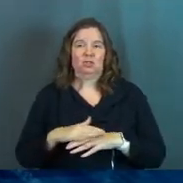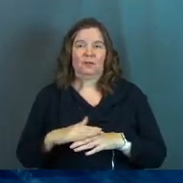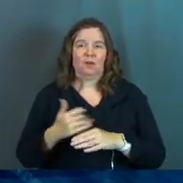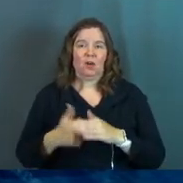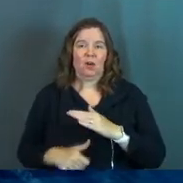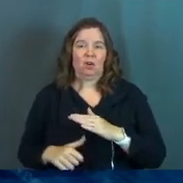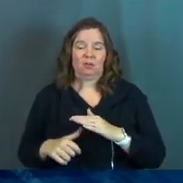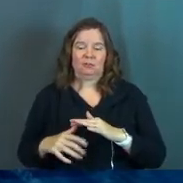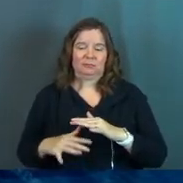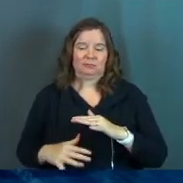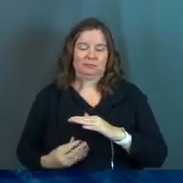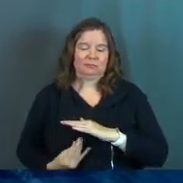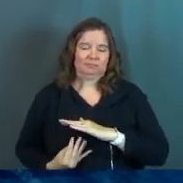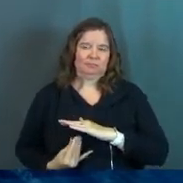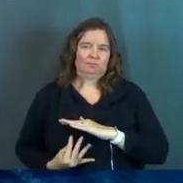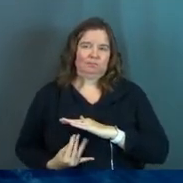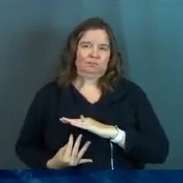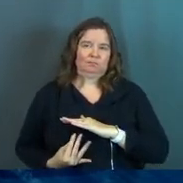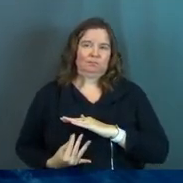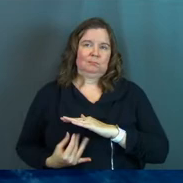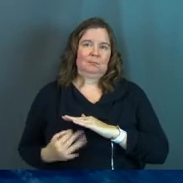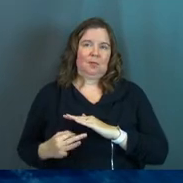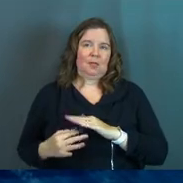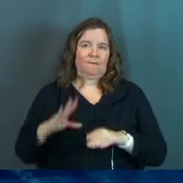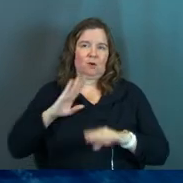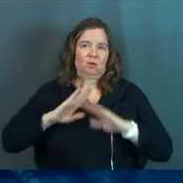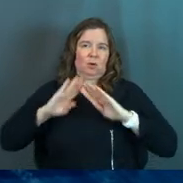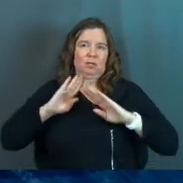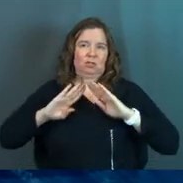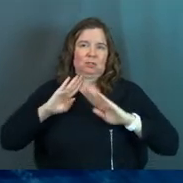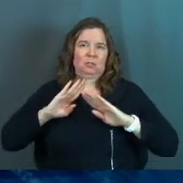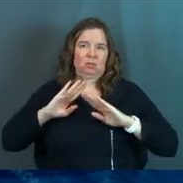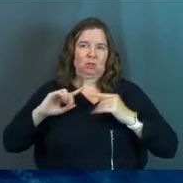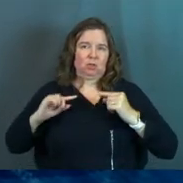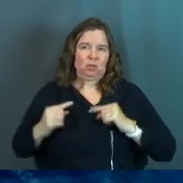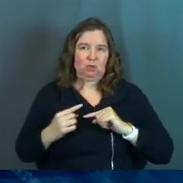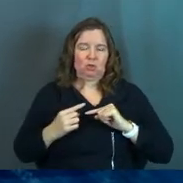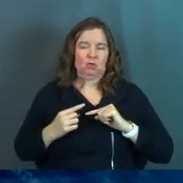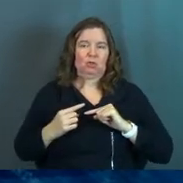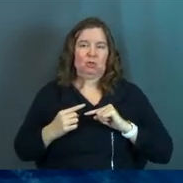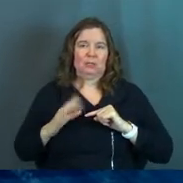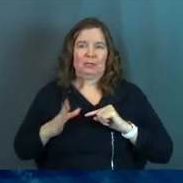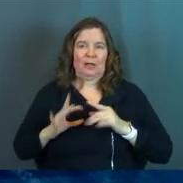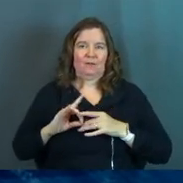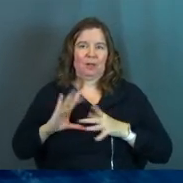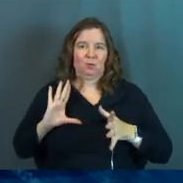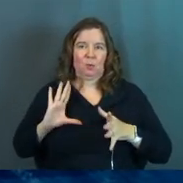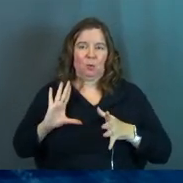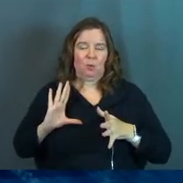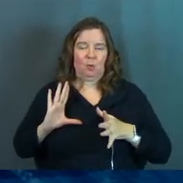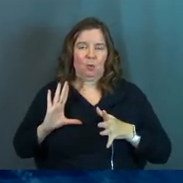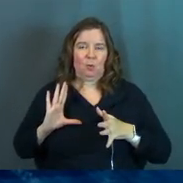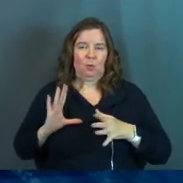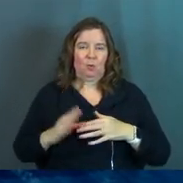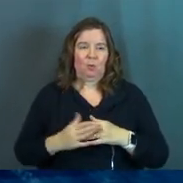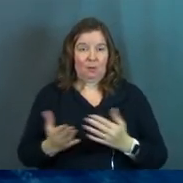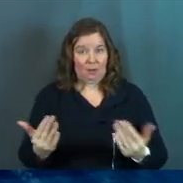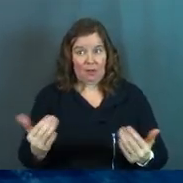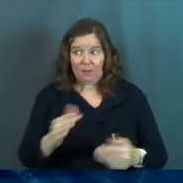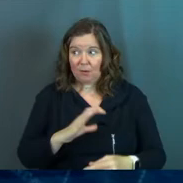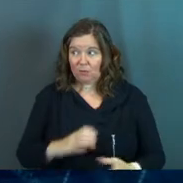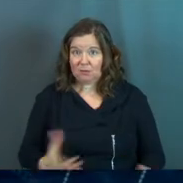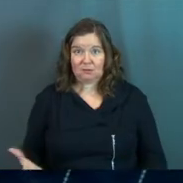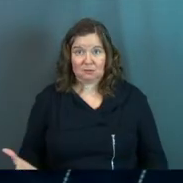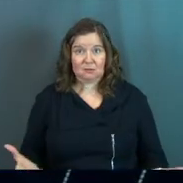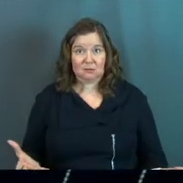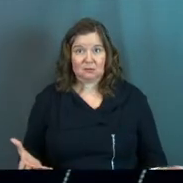surface, undercurrent of frustration, hurt, never lets go. Come on,